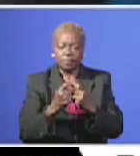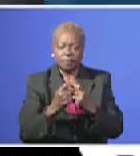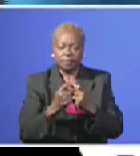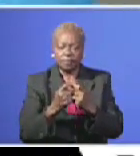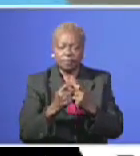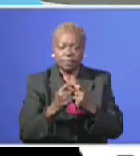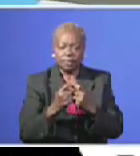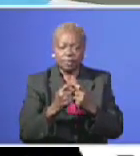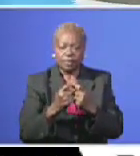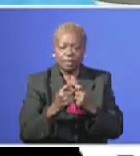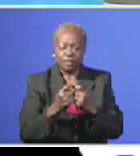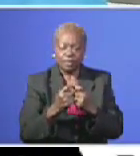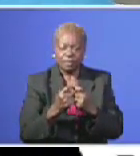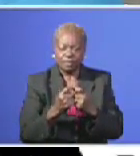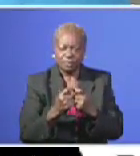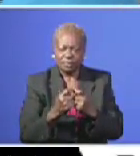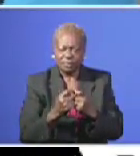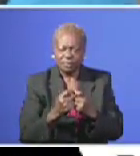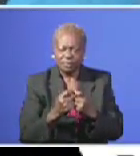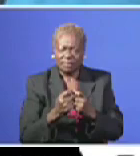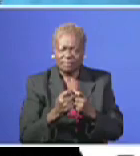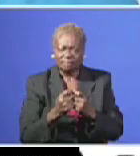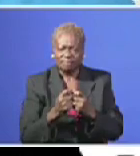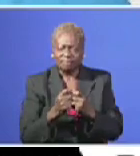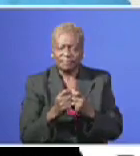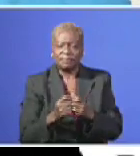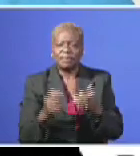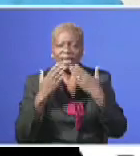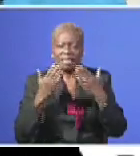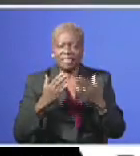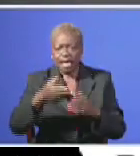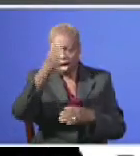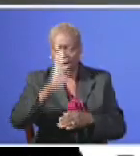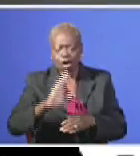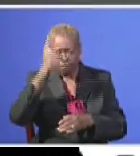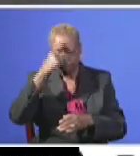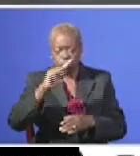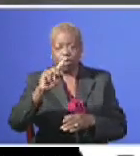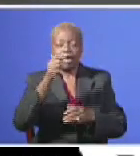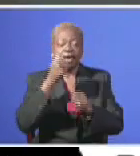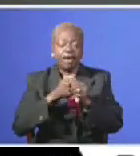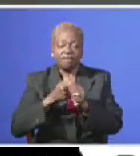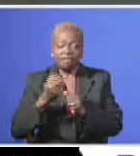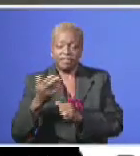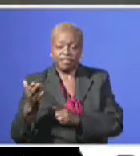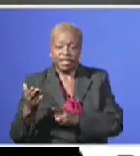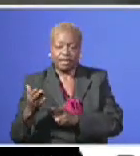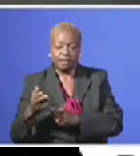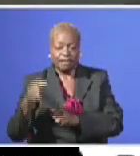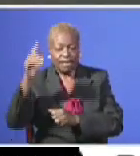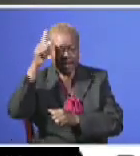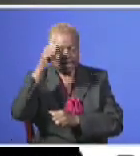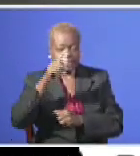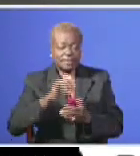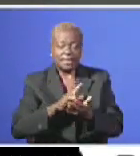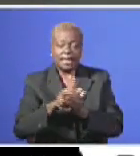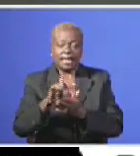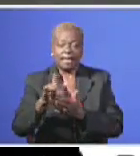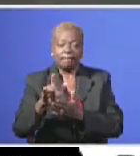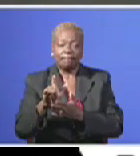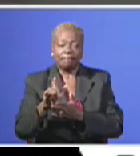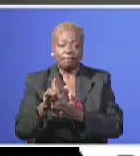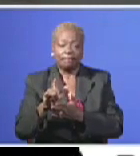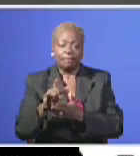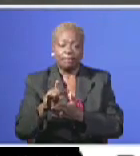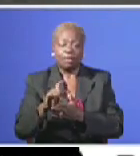you got some hustlers in the streets still trying to do what they got to do, so I got to thank God for everything. Western Air employee Elliot Ambrister says Monday was the airport's